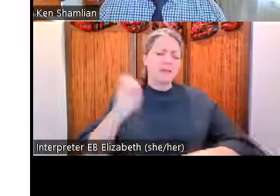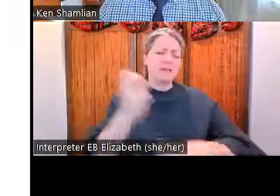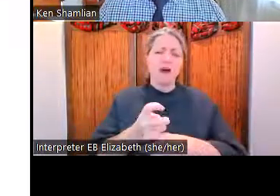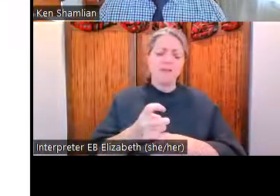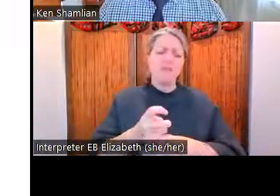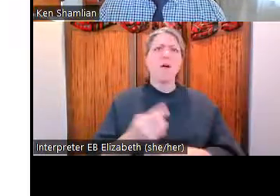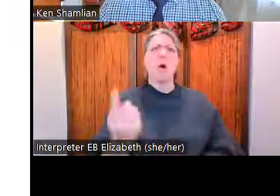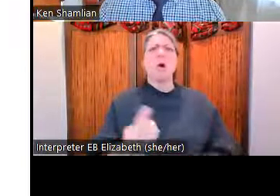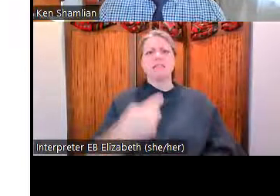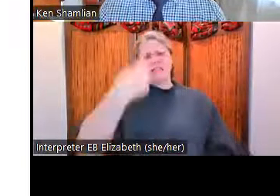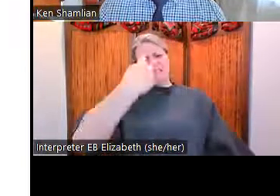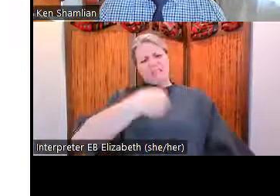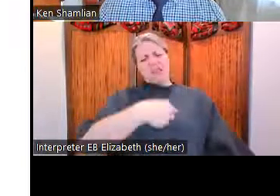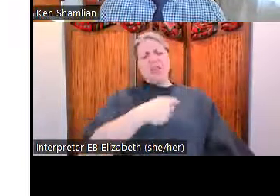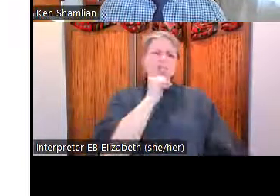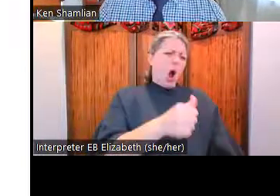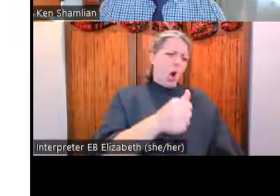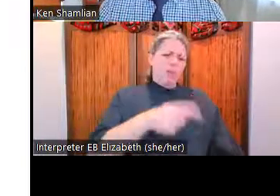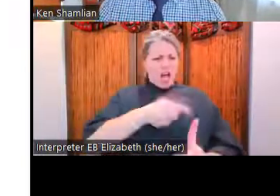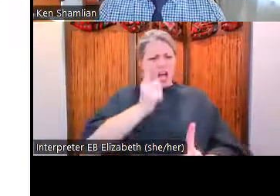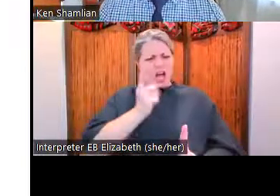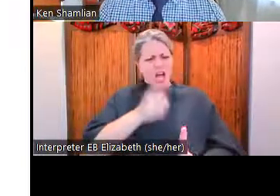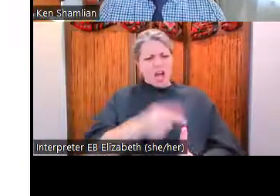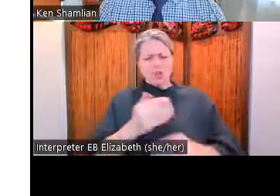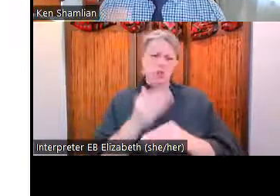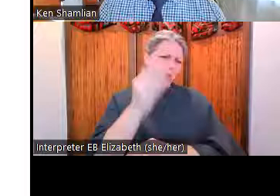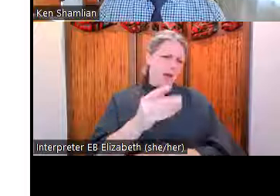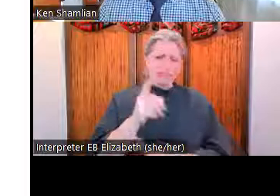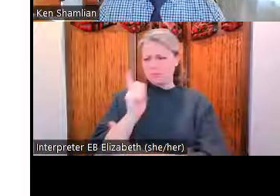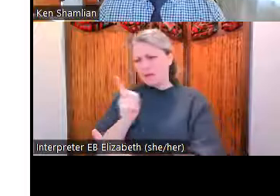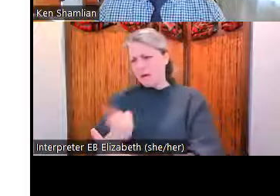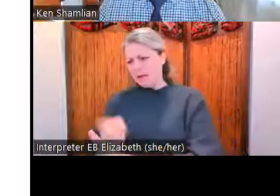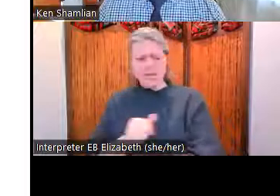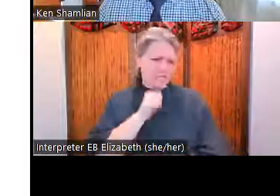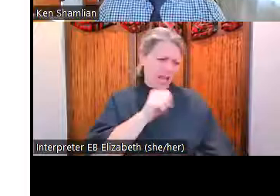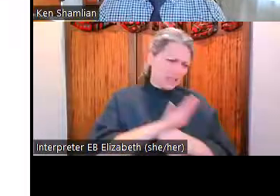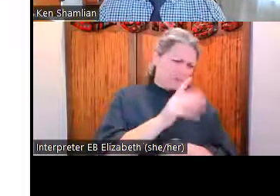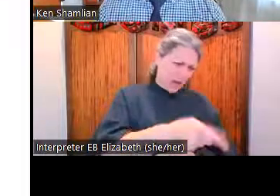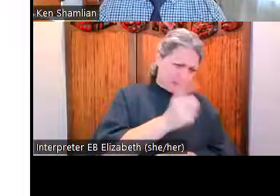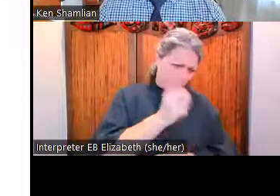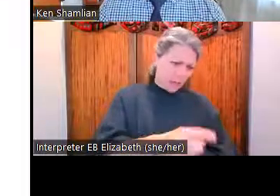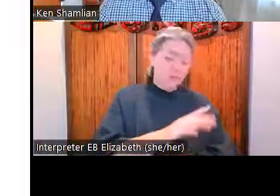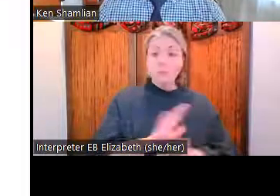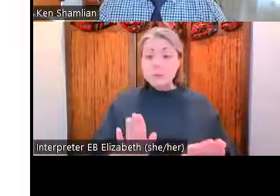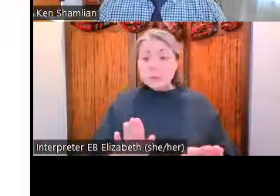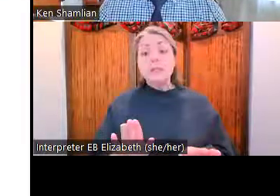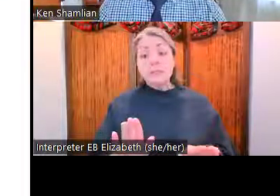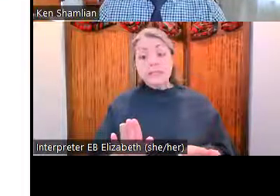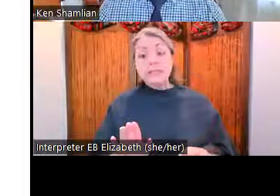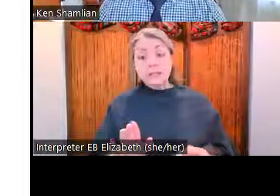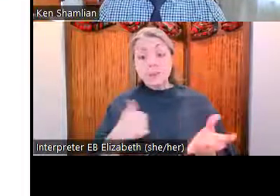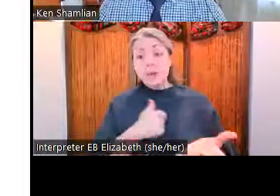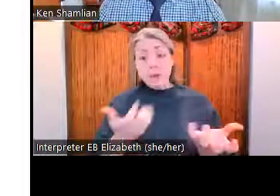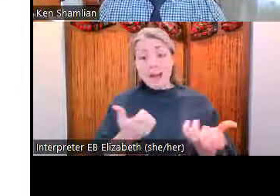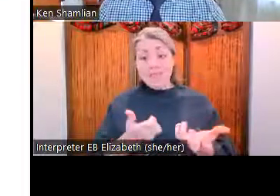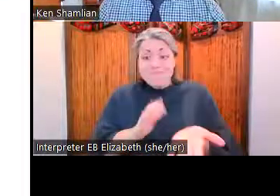getting a message of, don't do this, you're doing this too much, you're not doing this enough. And so really we want to kind of do